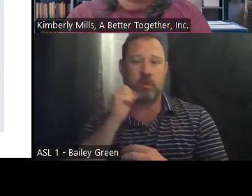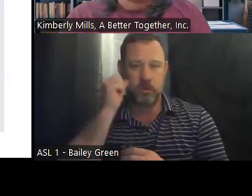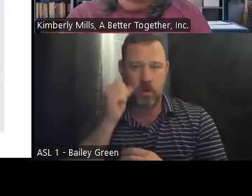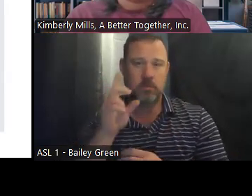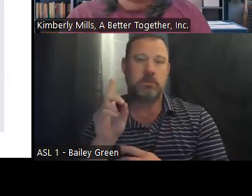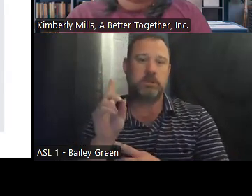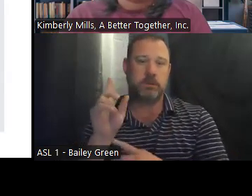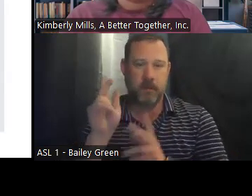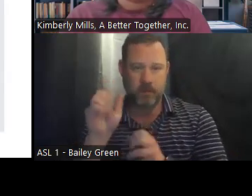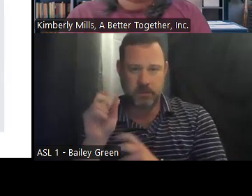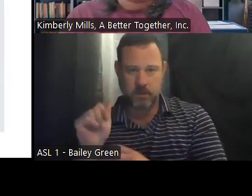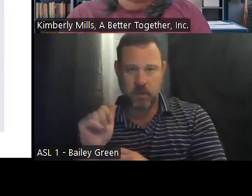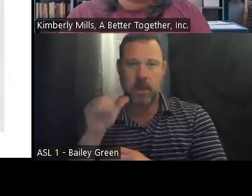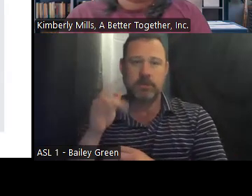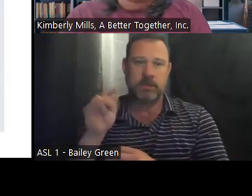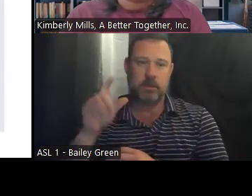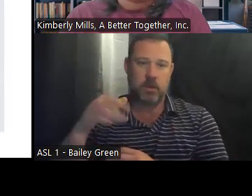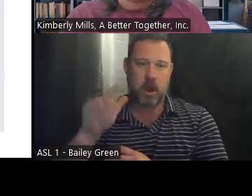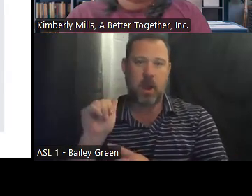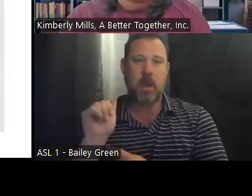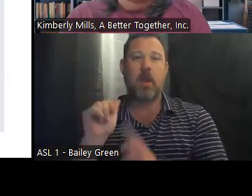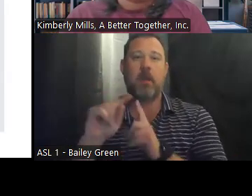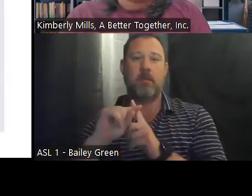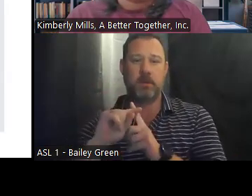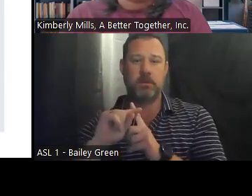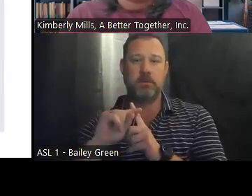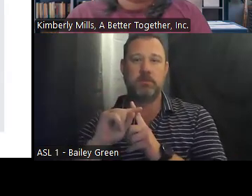people with disabilities, LGBTQIA+,